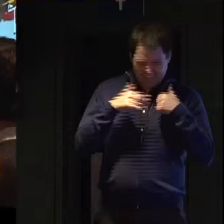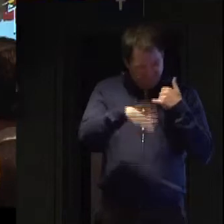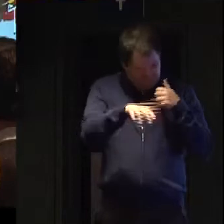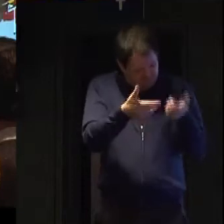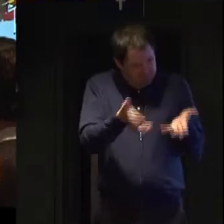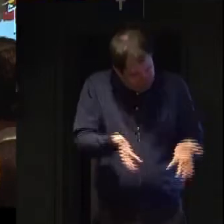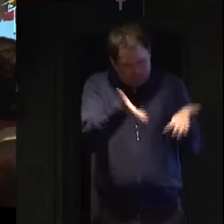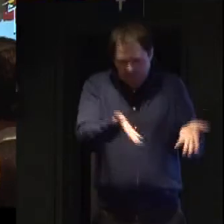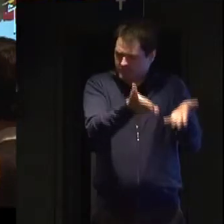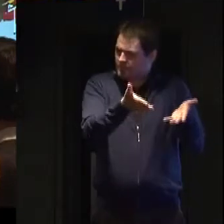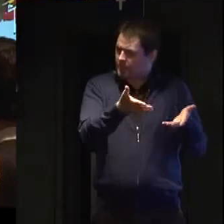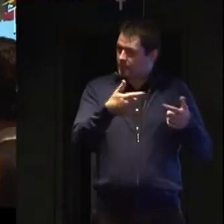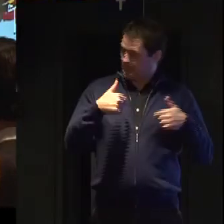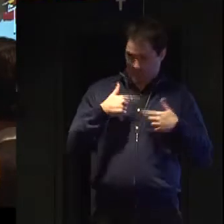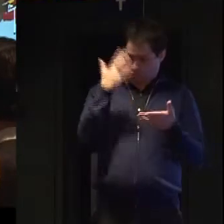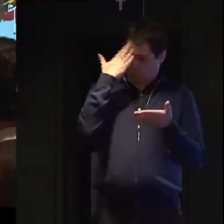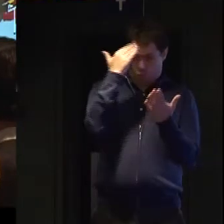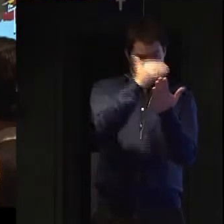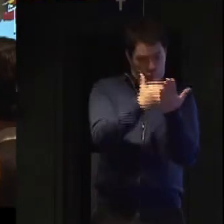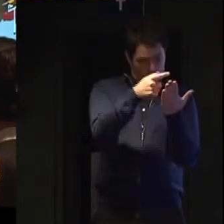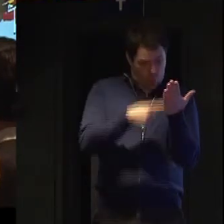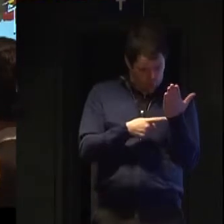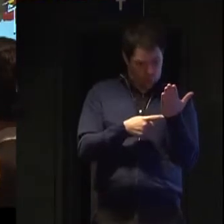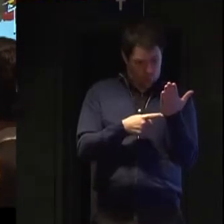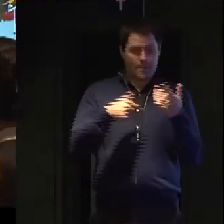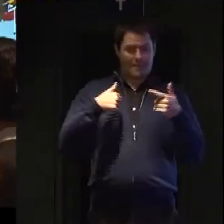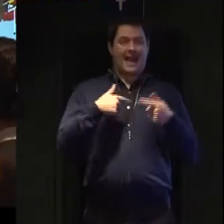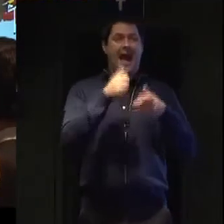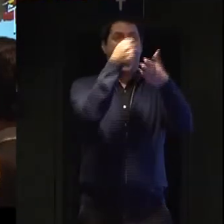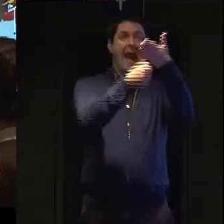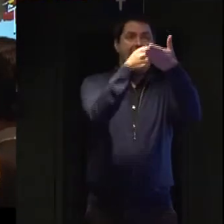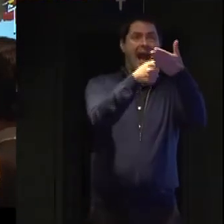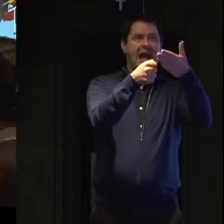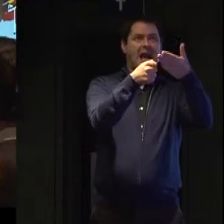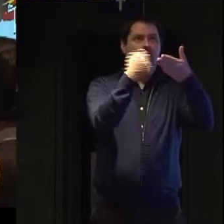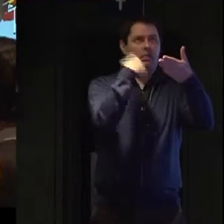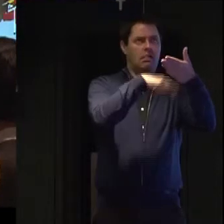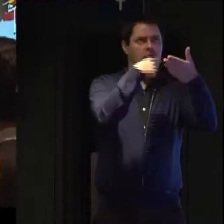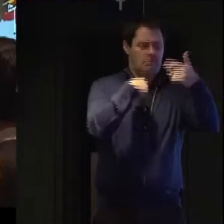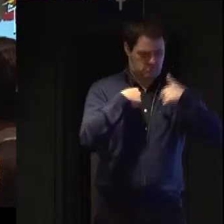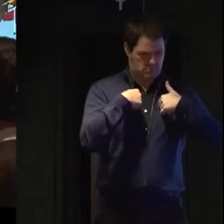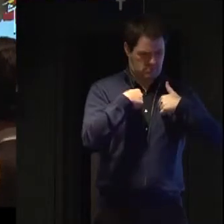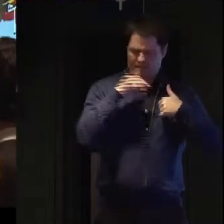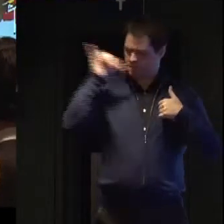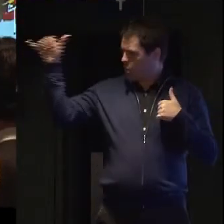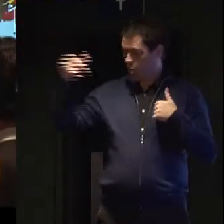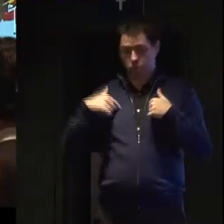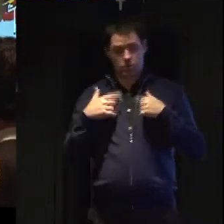this? You know, we've got this policy, and everyone's telling me I'm crazy, but I think I'm right. Can you give me some reassurance